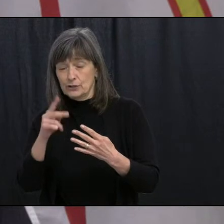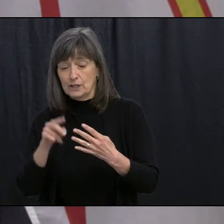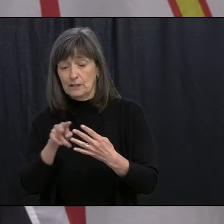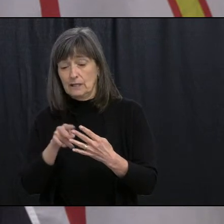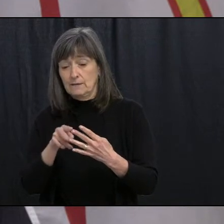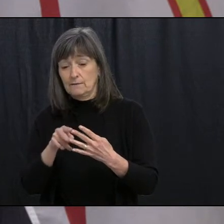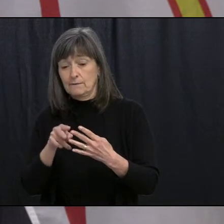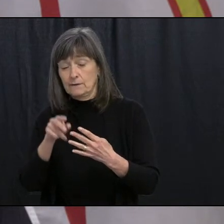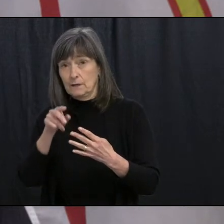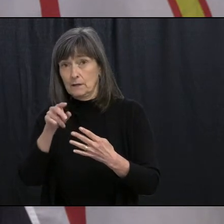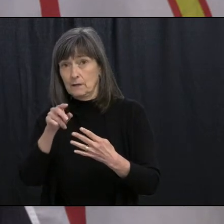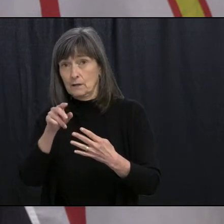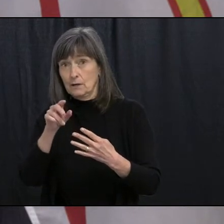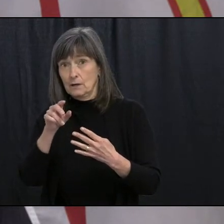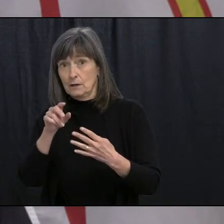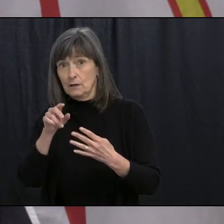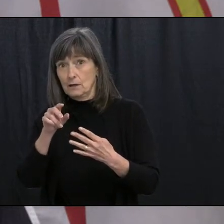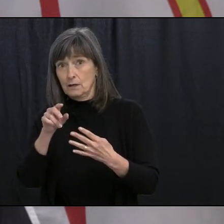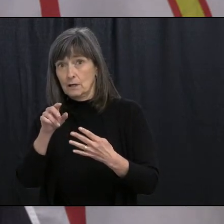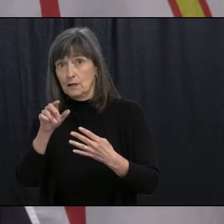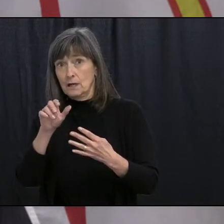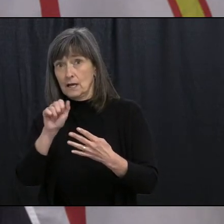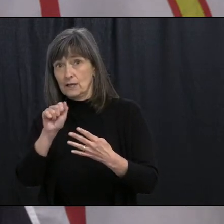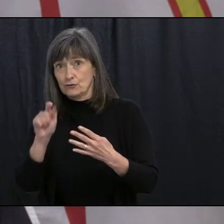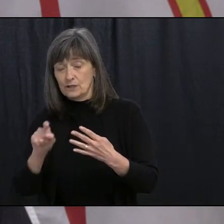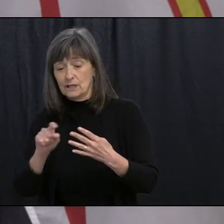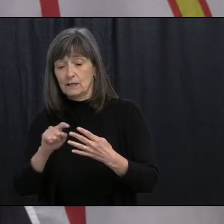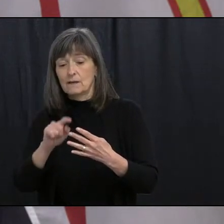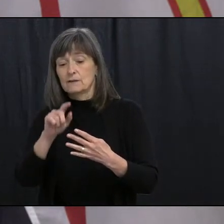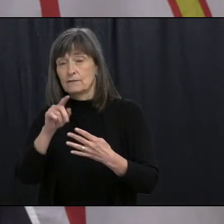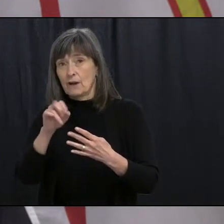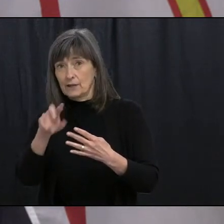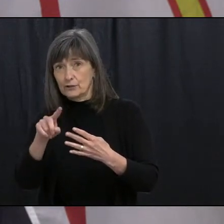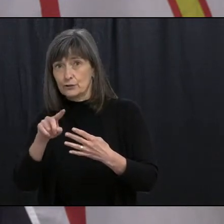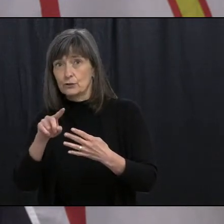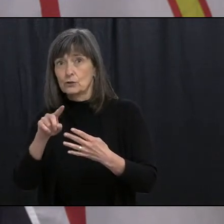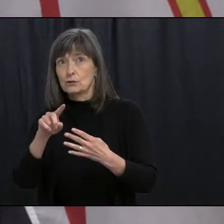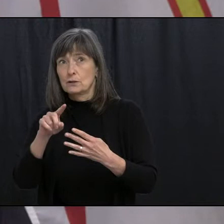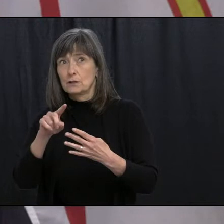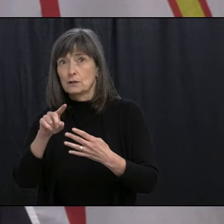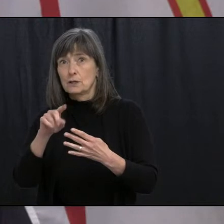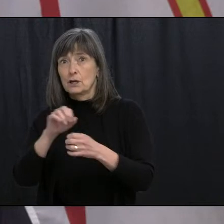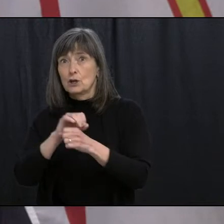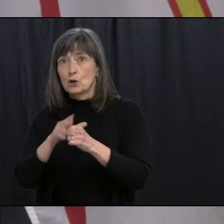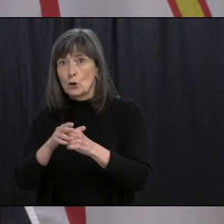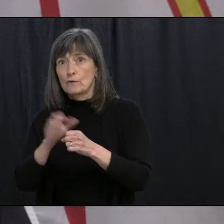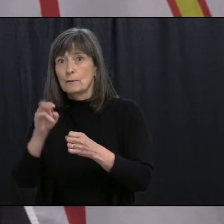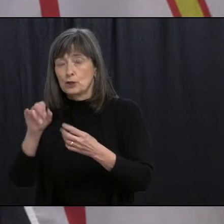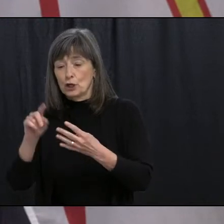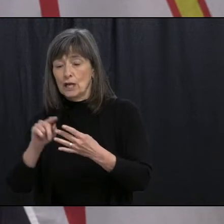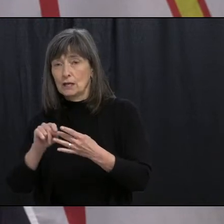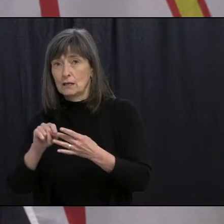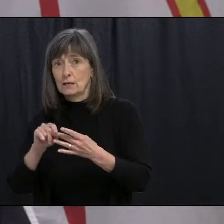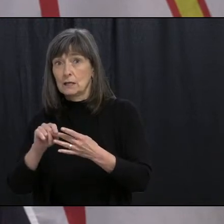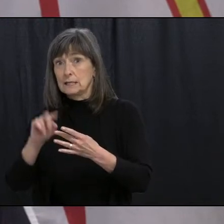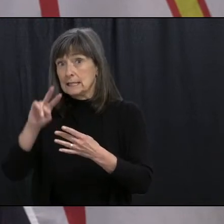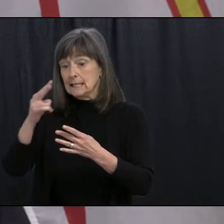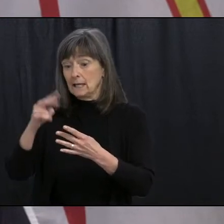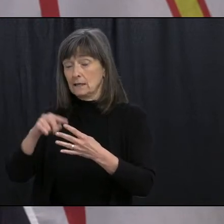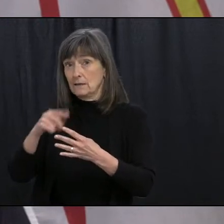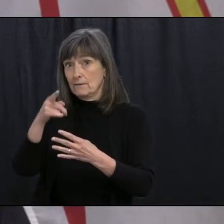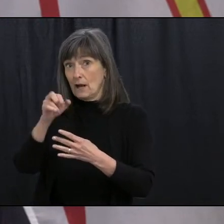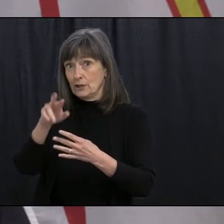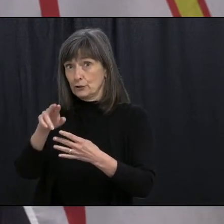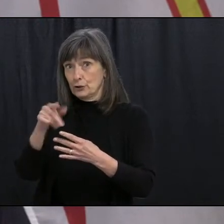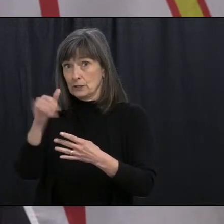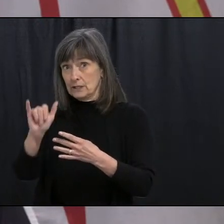question. They will still have to stick with Pfizer. We are hoping that Moderna is going to be coming out with a